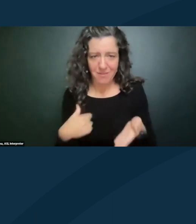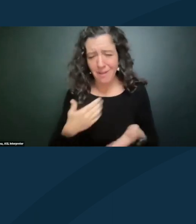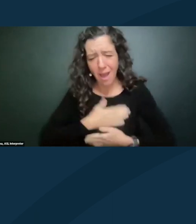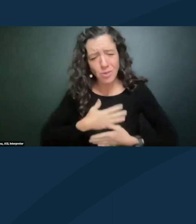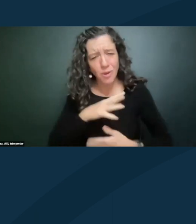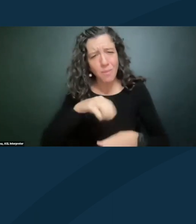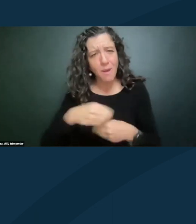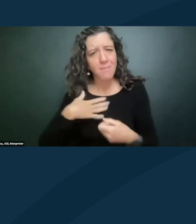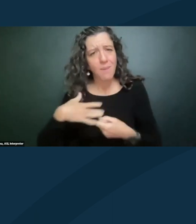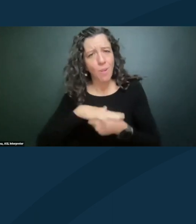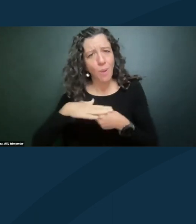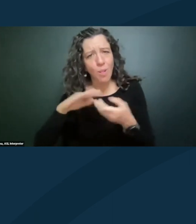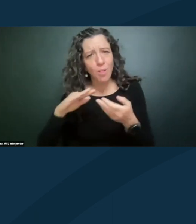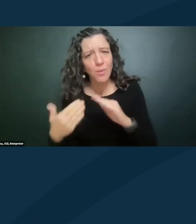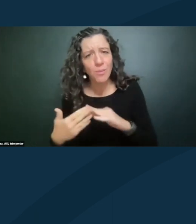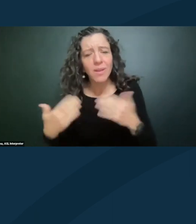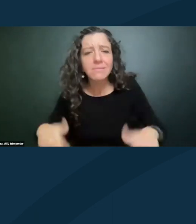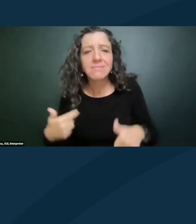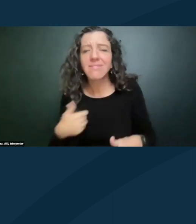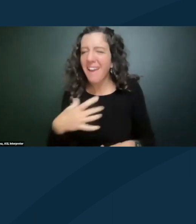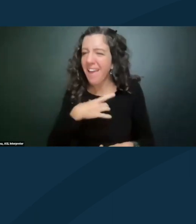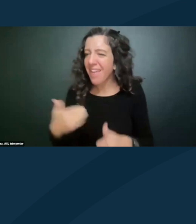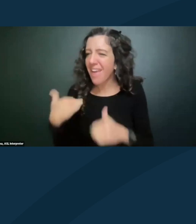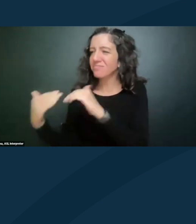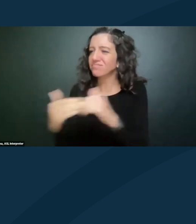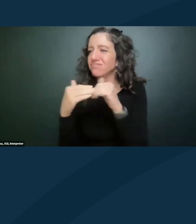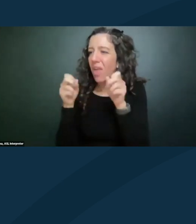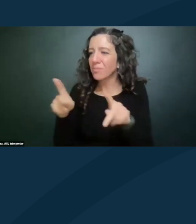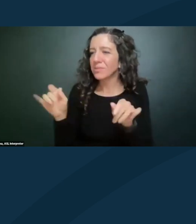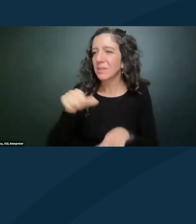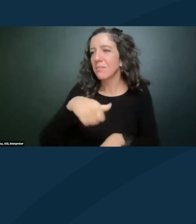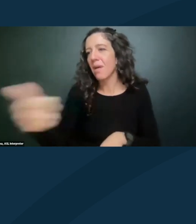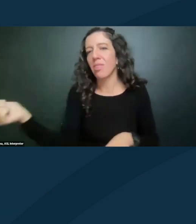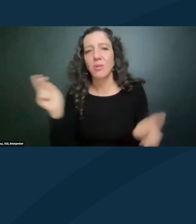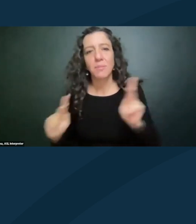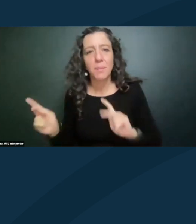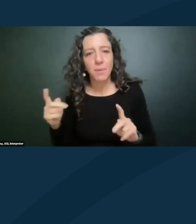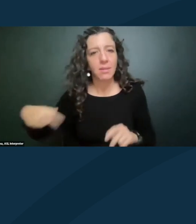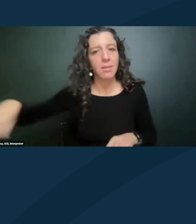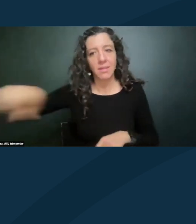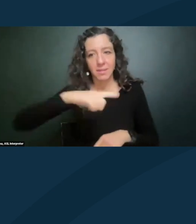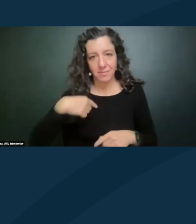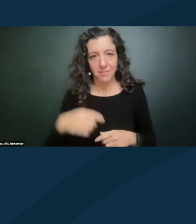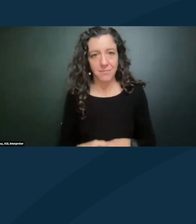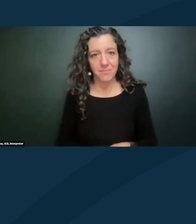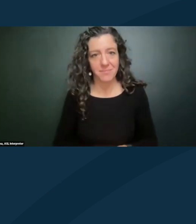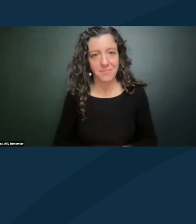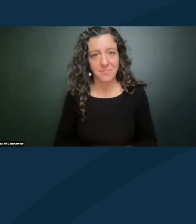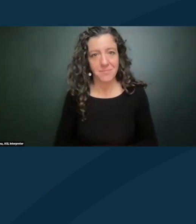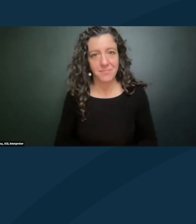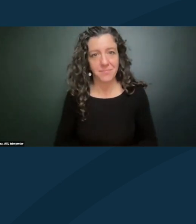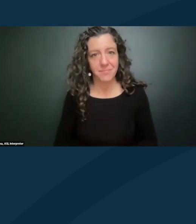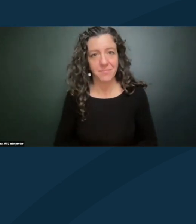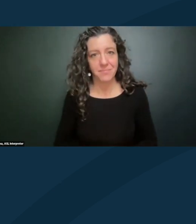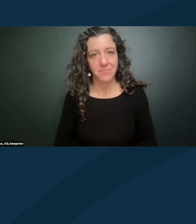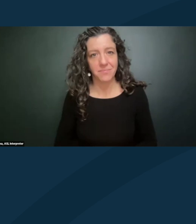being a part of my local community. I like having the same opportunities as everyone else does.